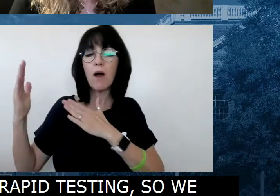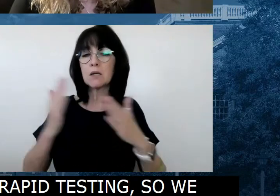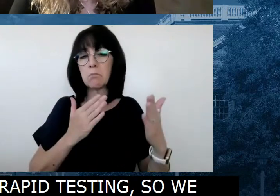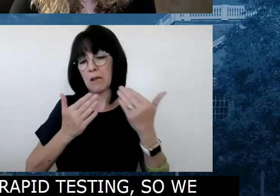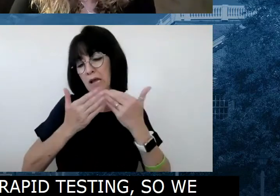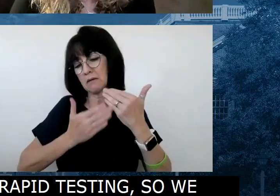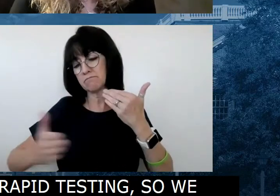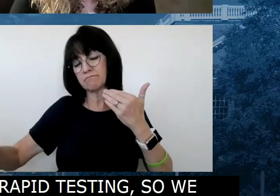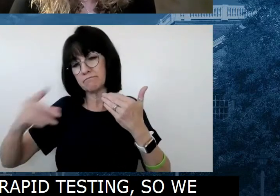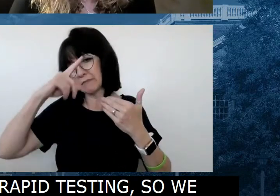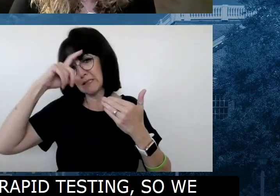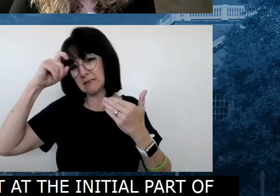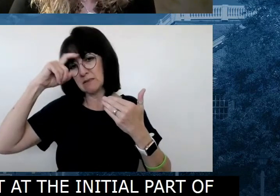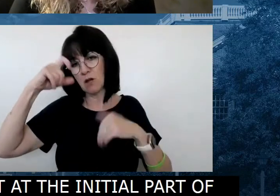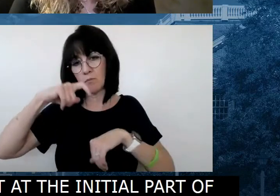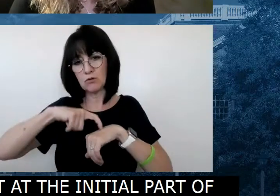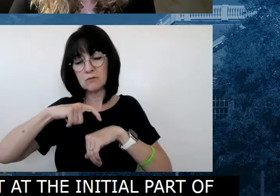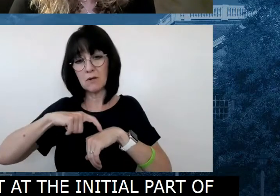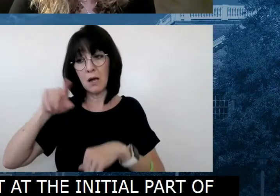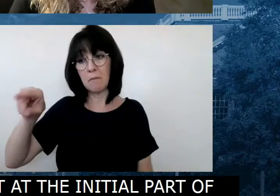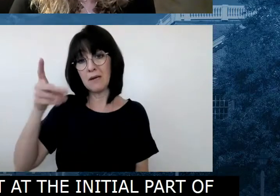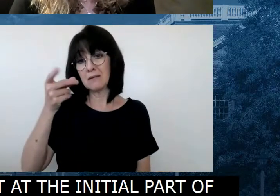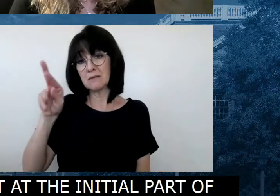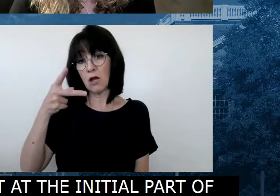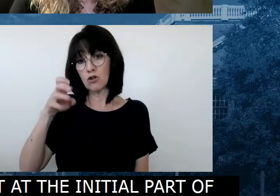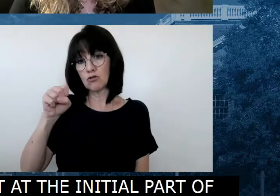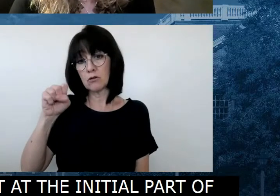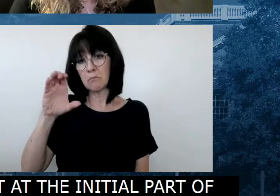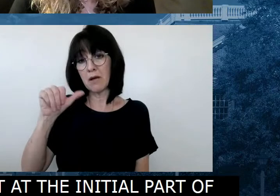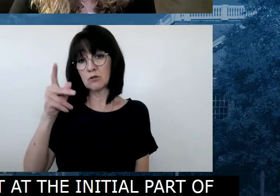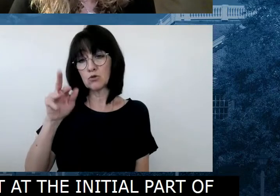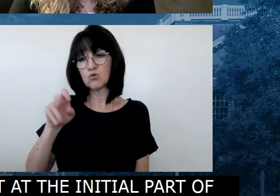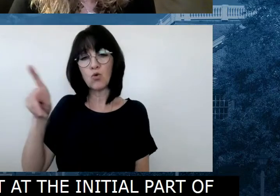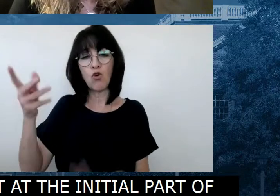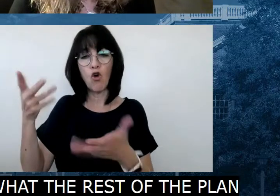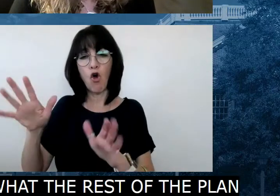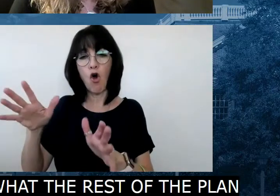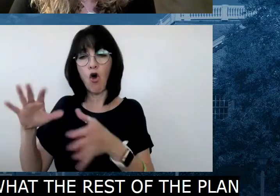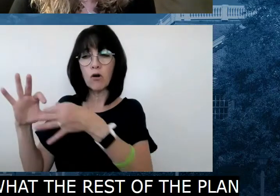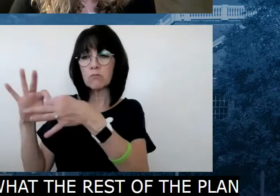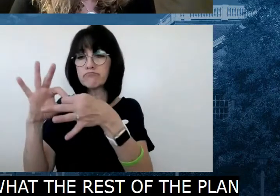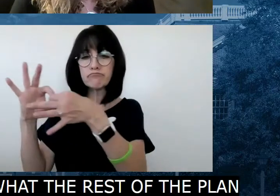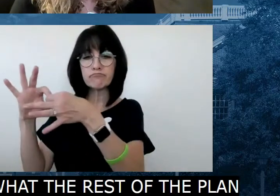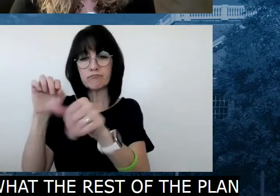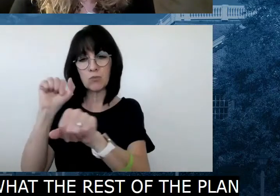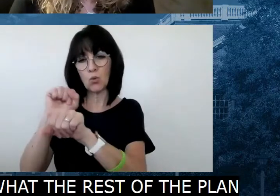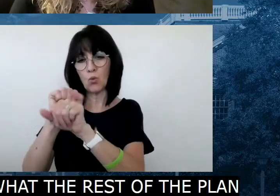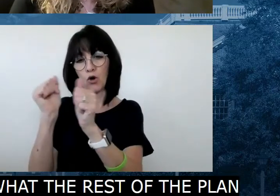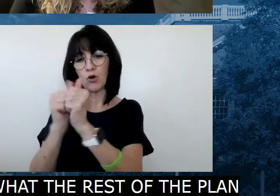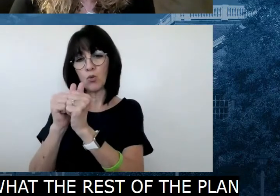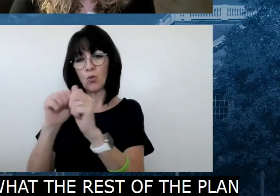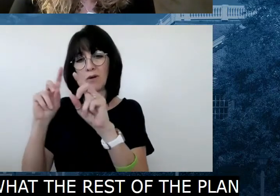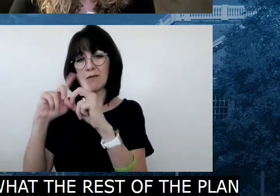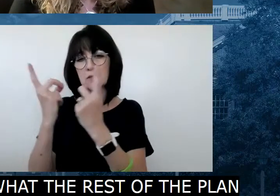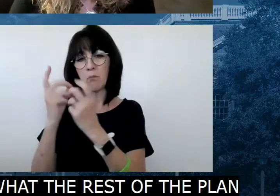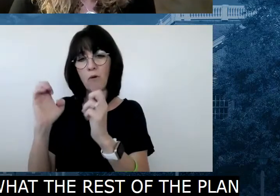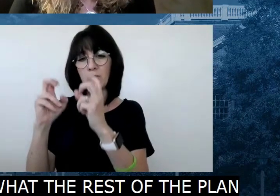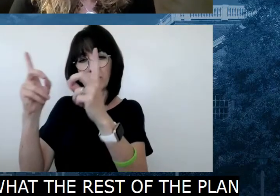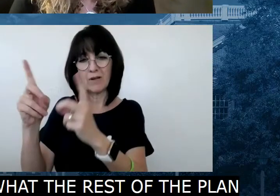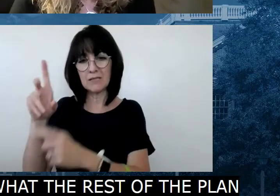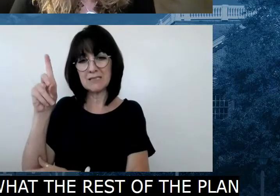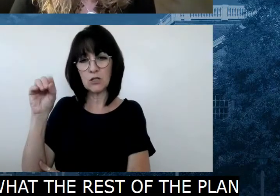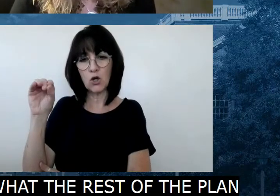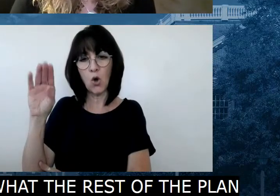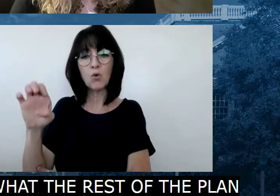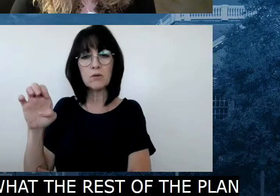But we know Dr. Pescador is already working with the Department of Education and the schools to have on-site testing in the schools come fall. So